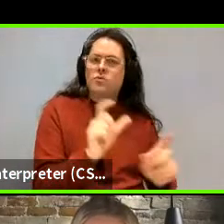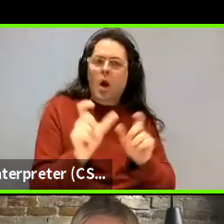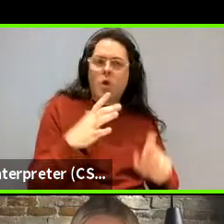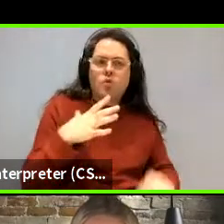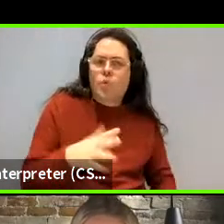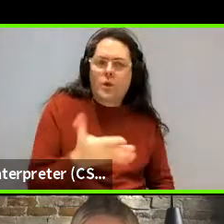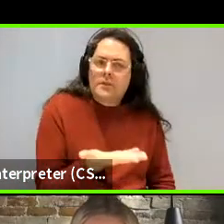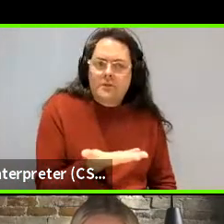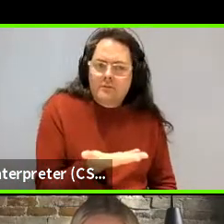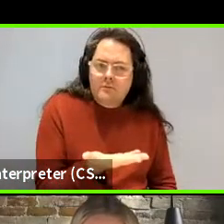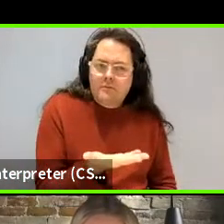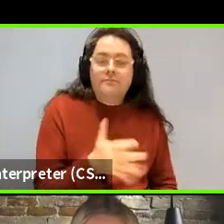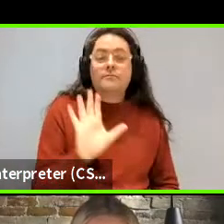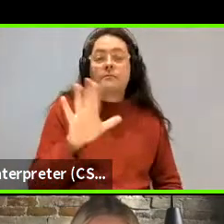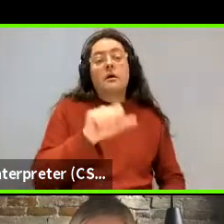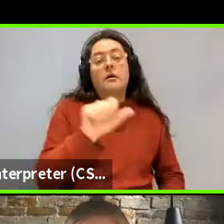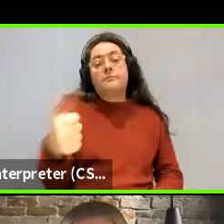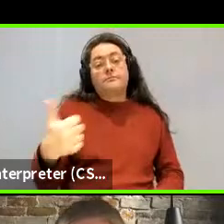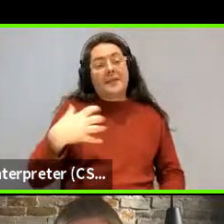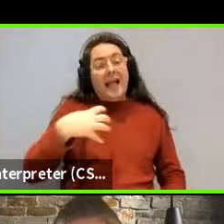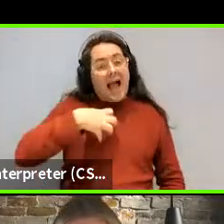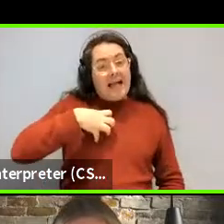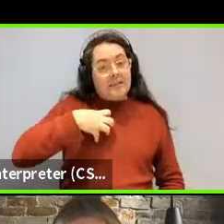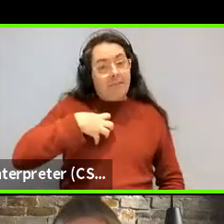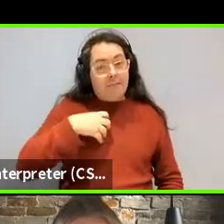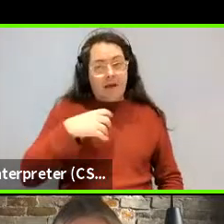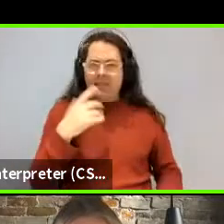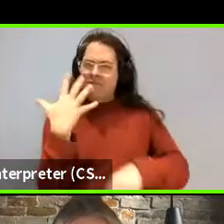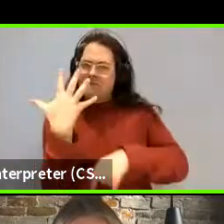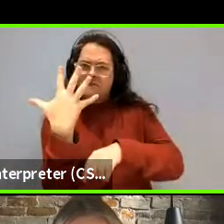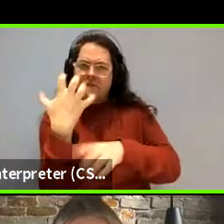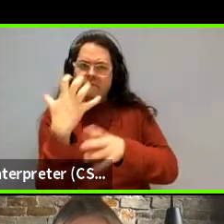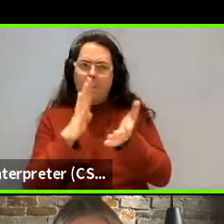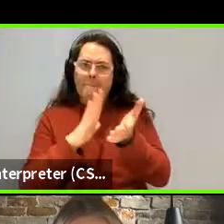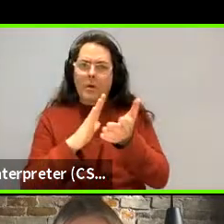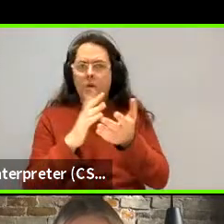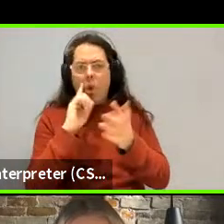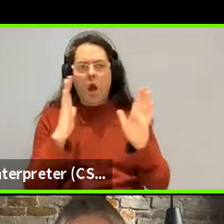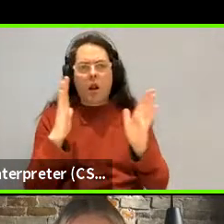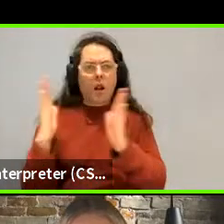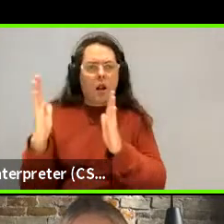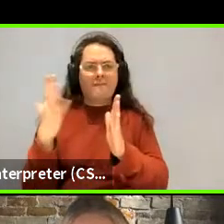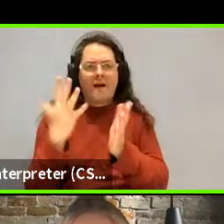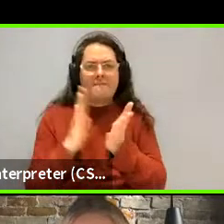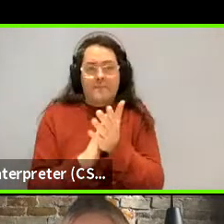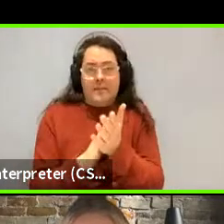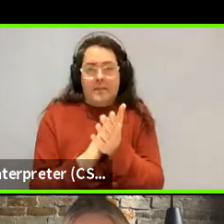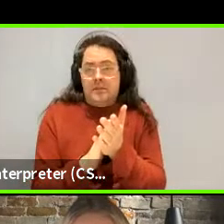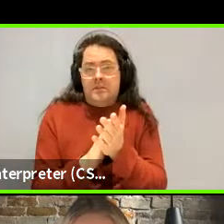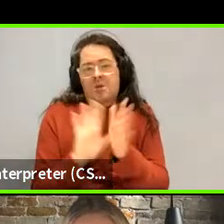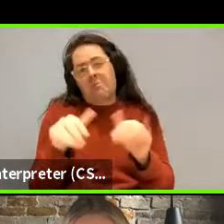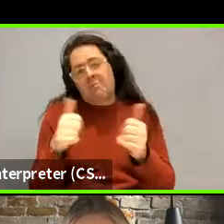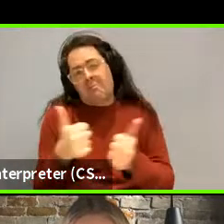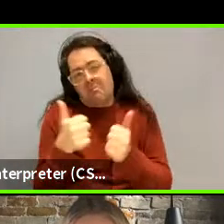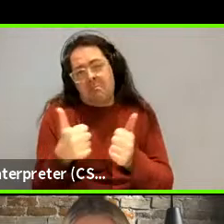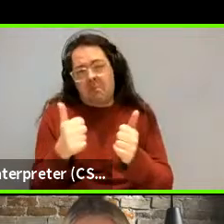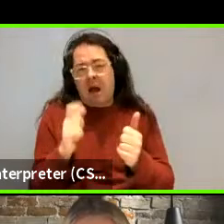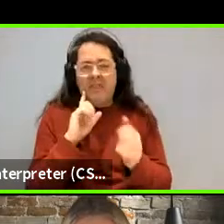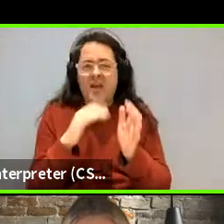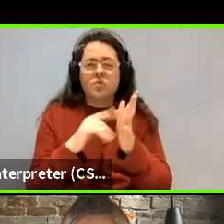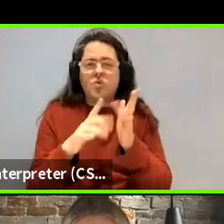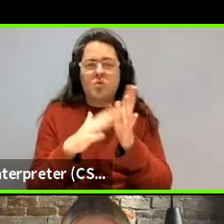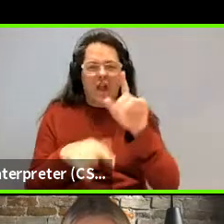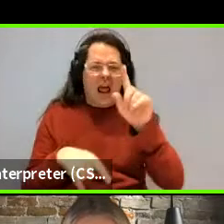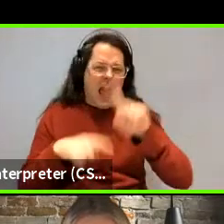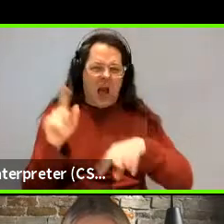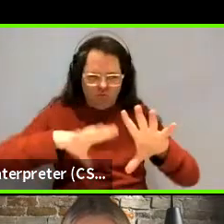You're welcome. Adam, do you have a question? I mean, we're, we're going to run about five minutes or so over here since we had a late start on, on, on, on the session. I don't think zoom is going to kick us off,